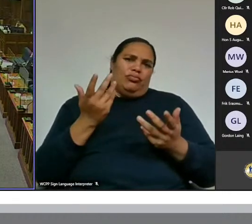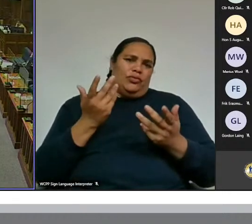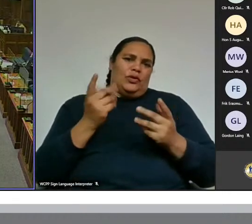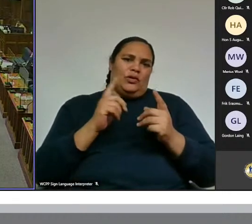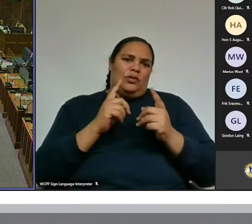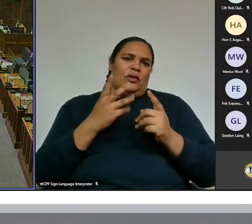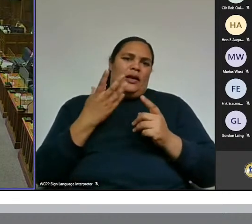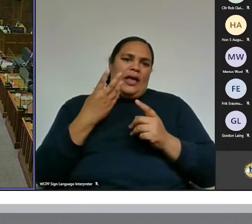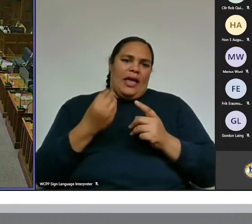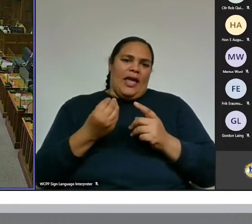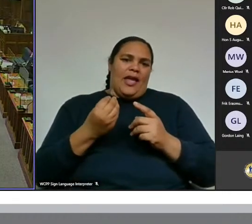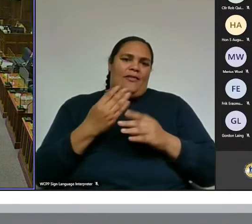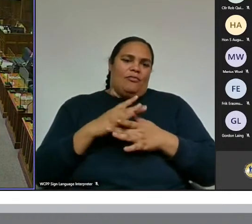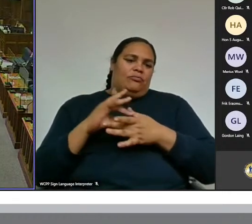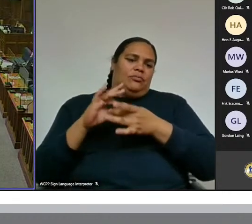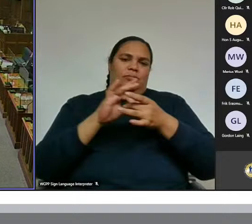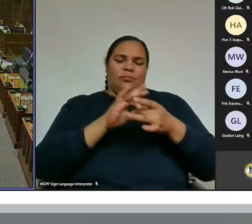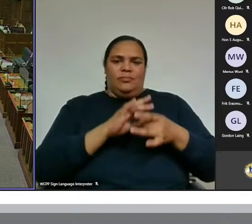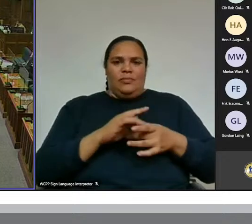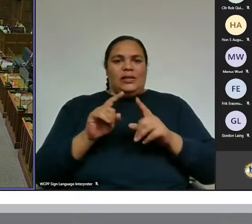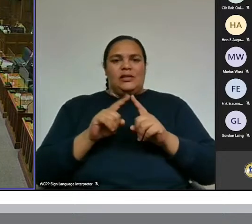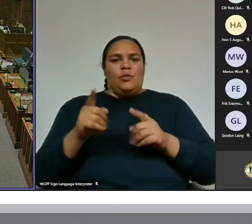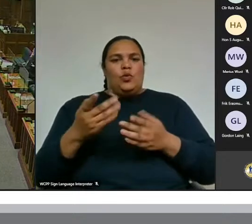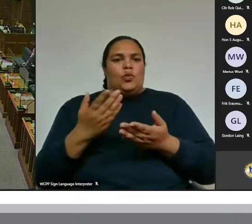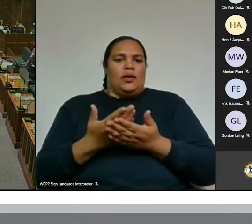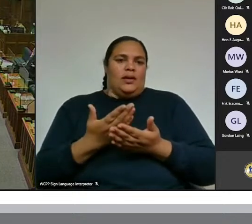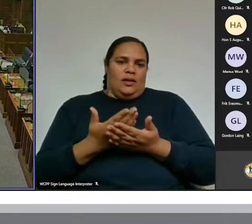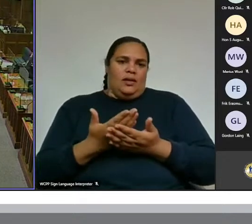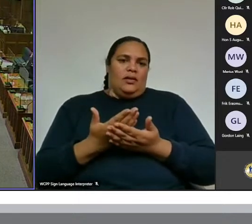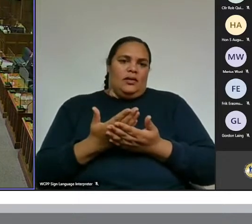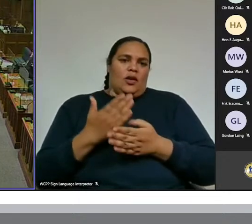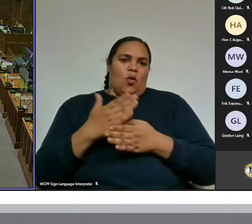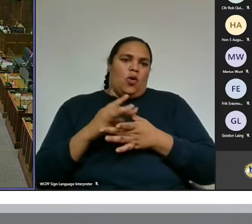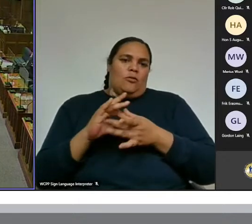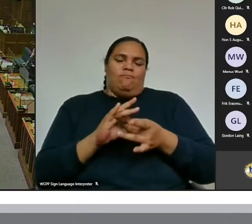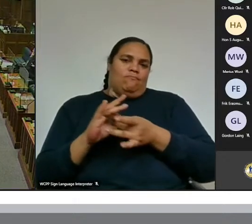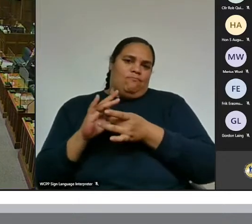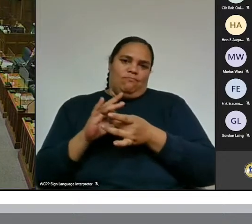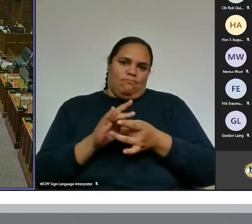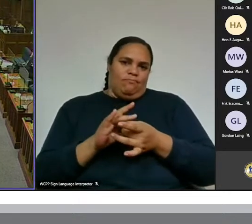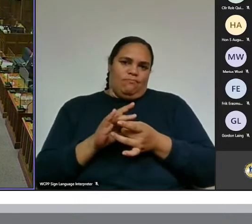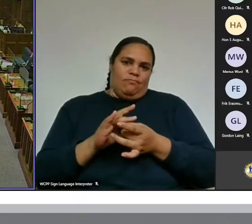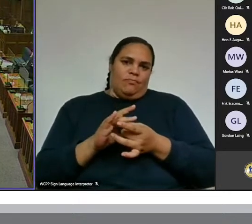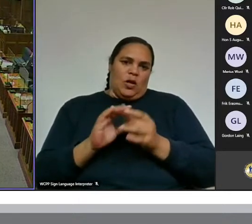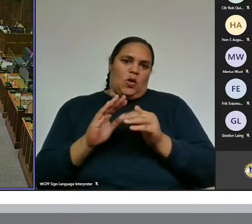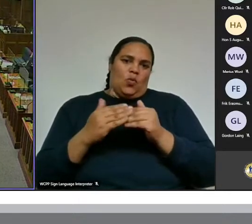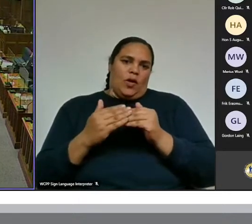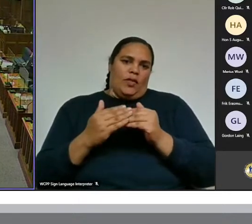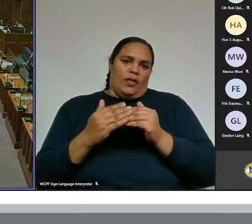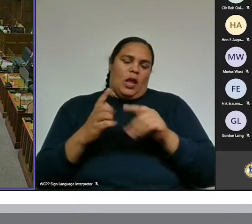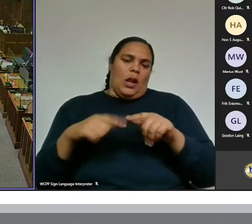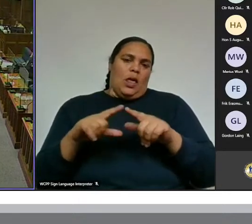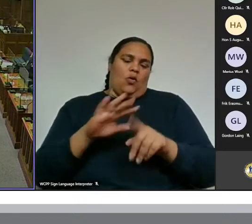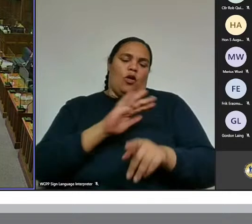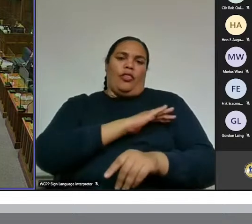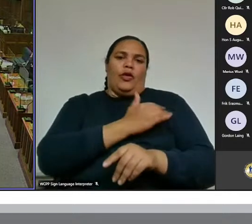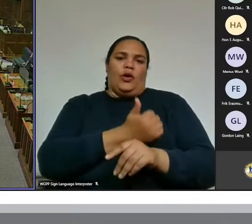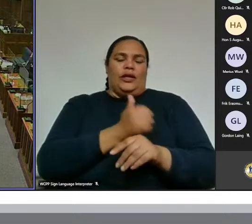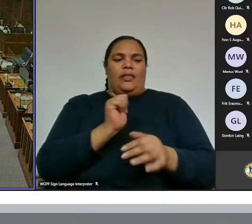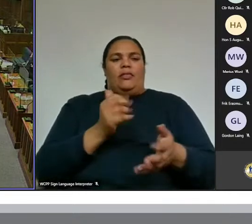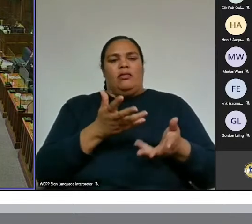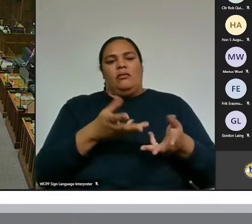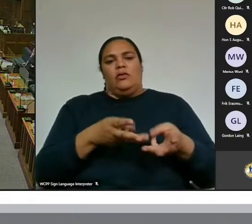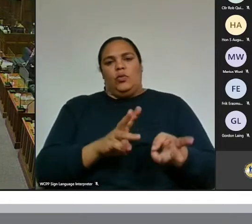there is a cooperation, and one can work together with local authorities in that